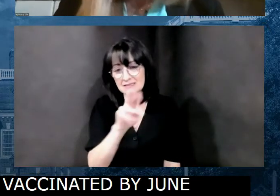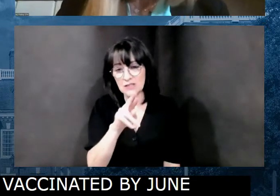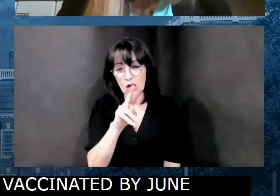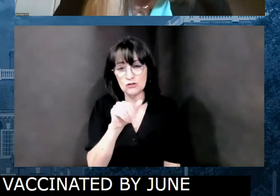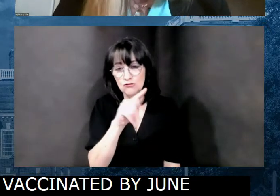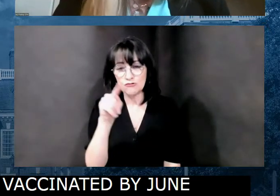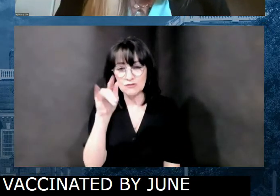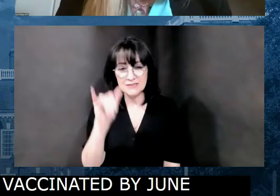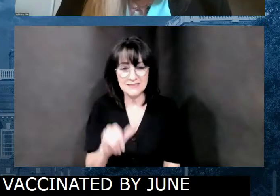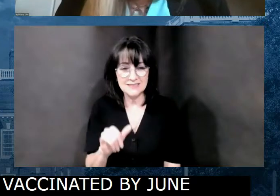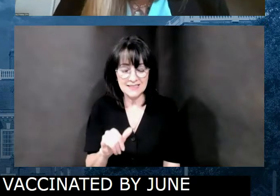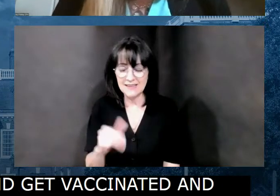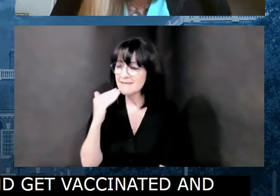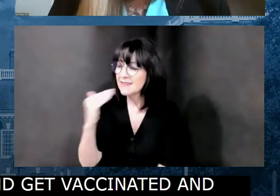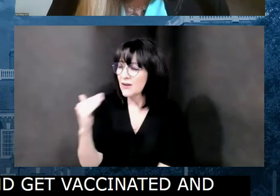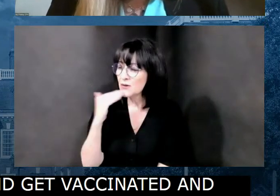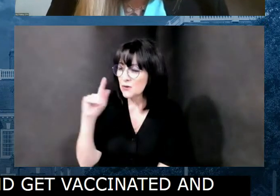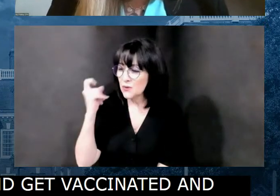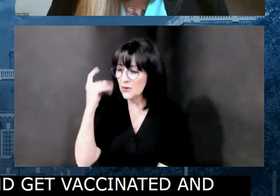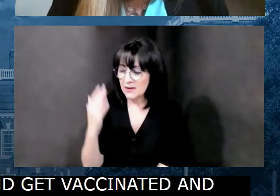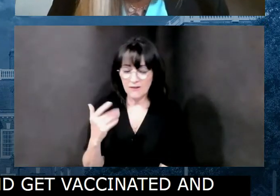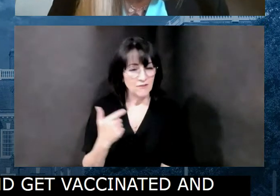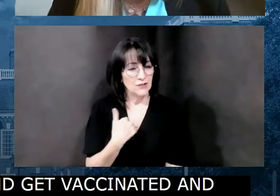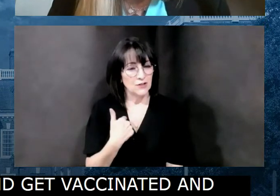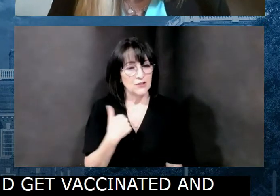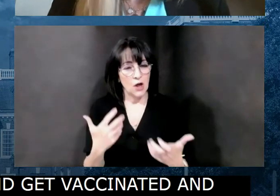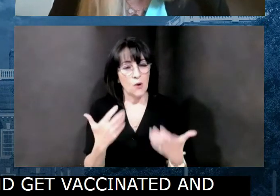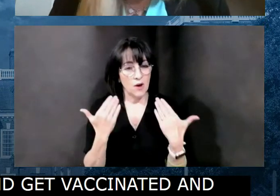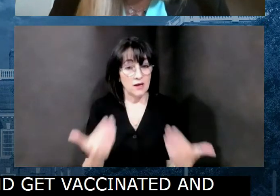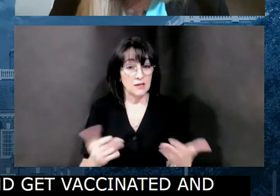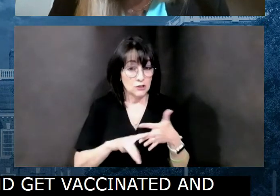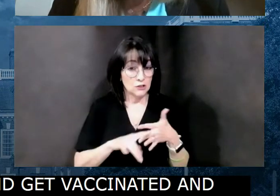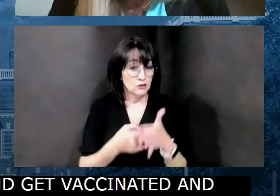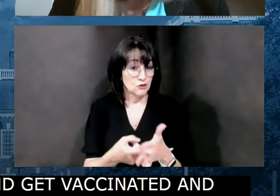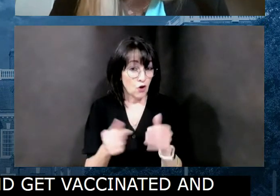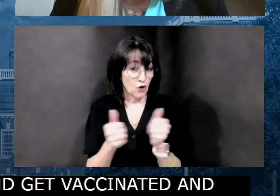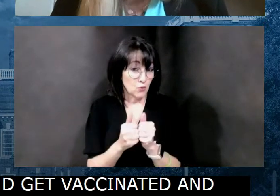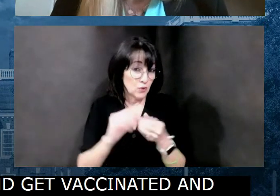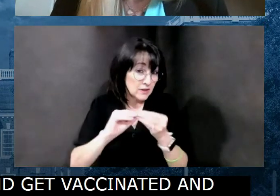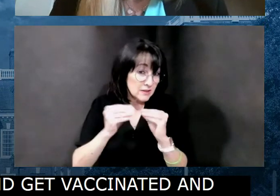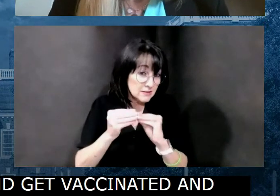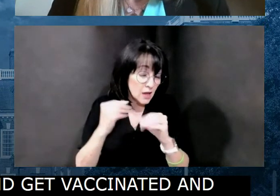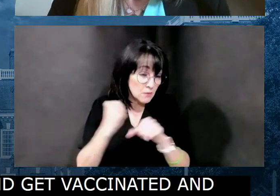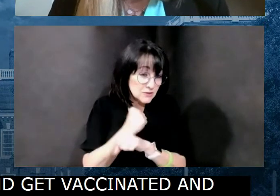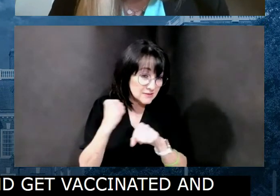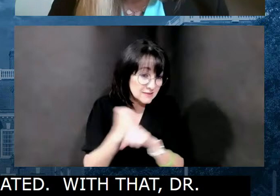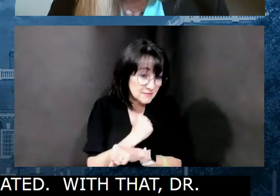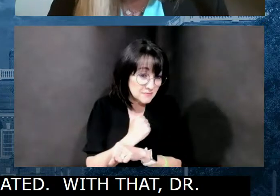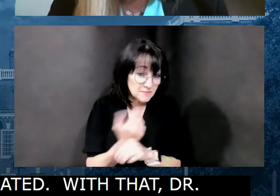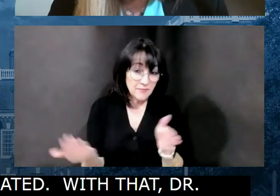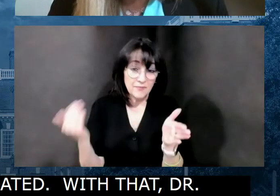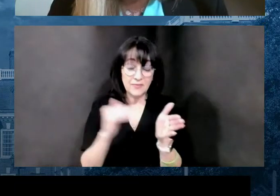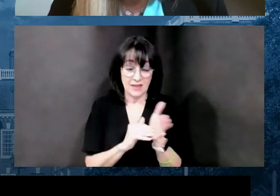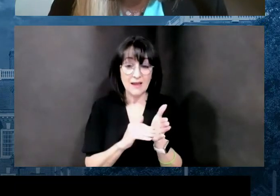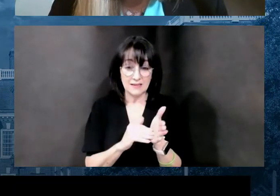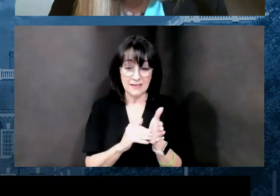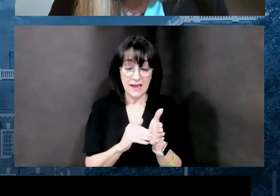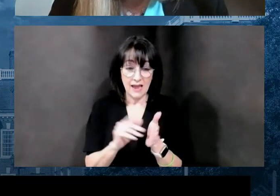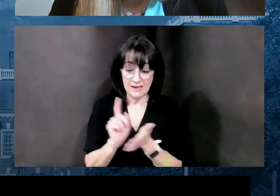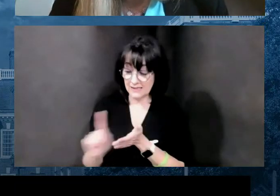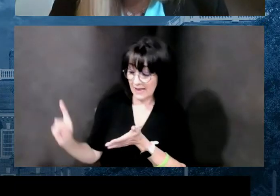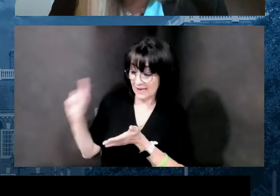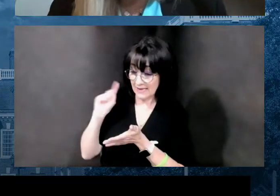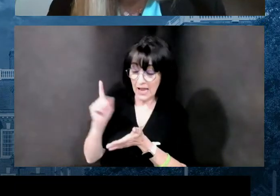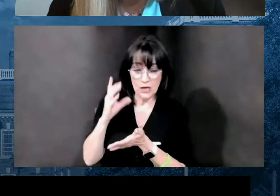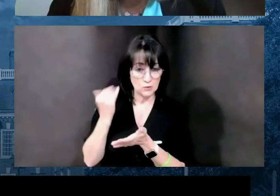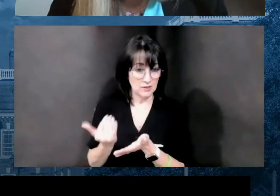So let me start with data. Again, for the second week in a row, we have no